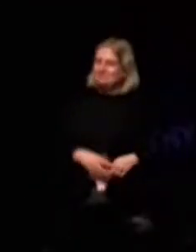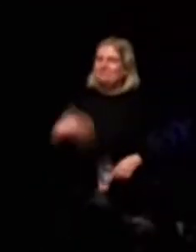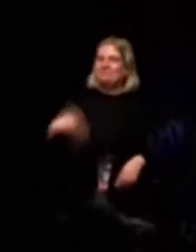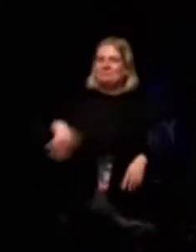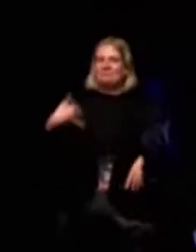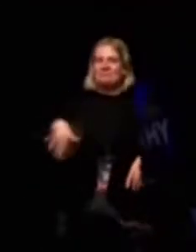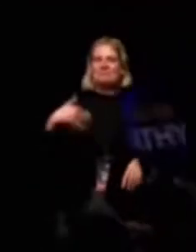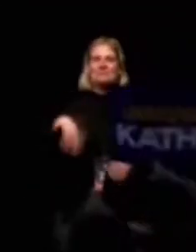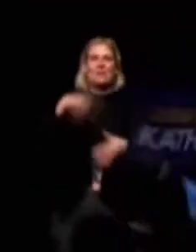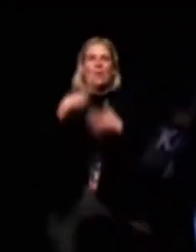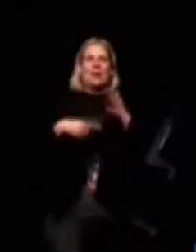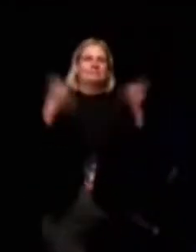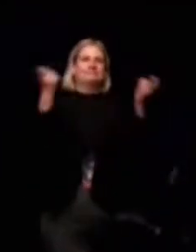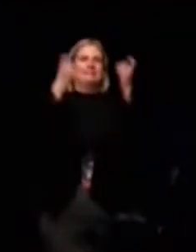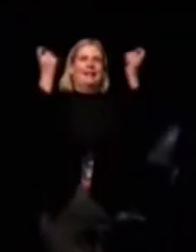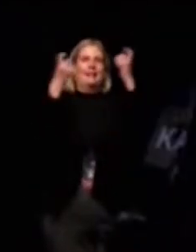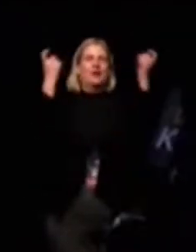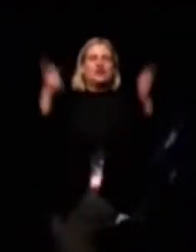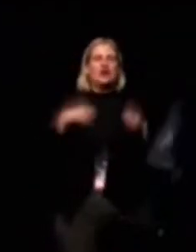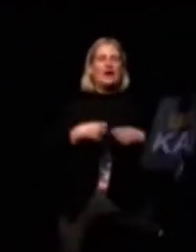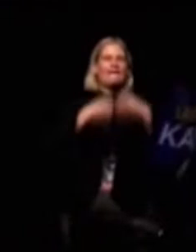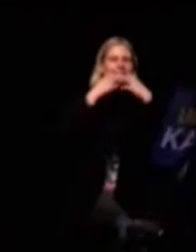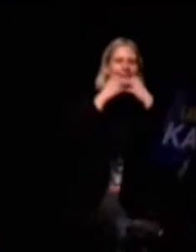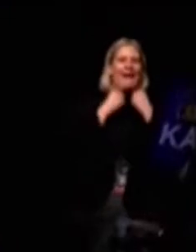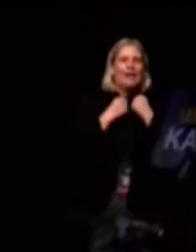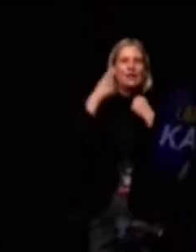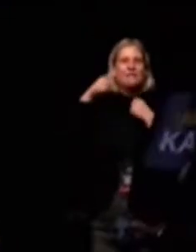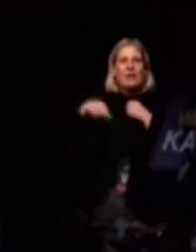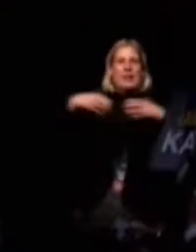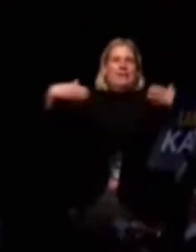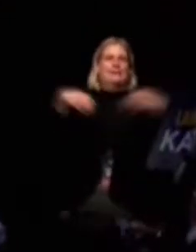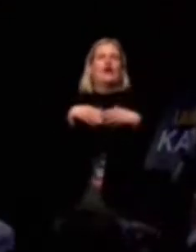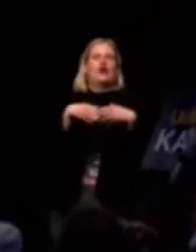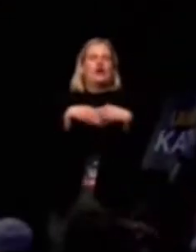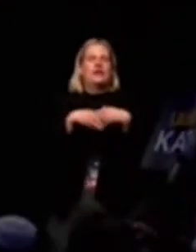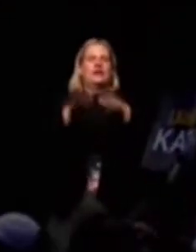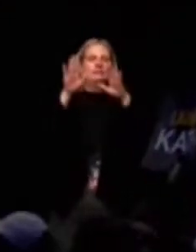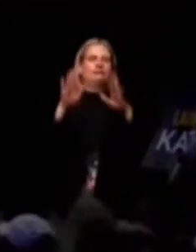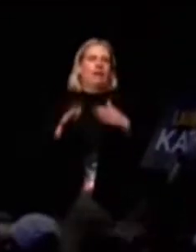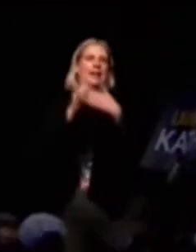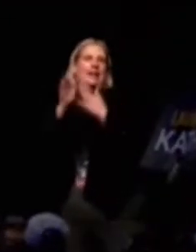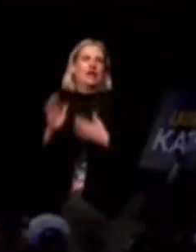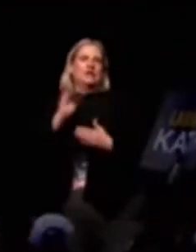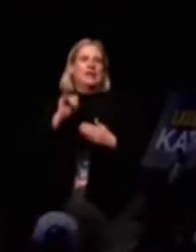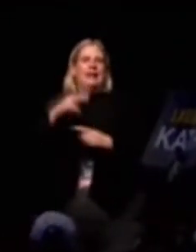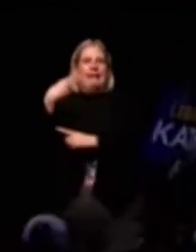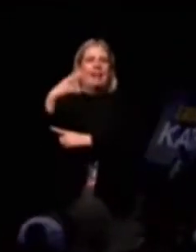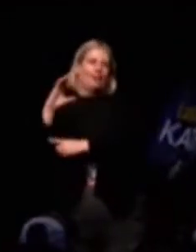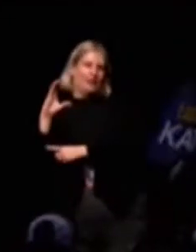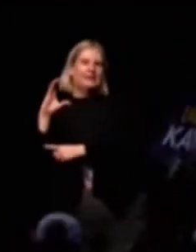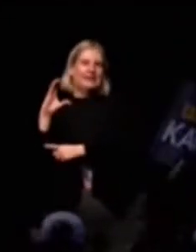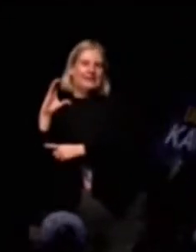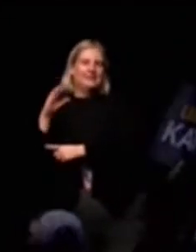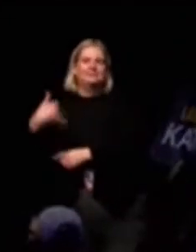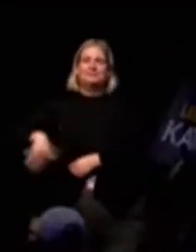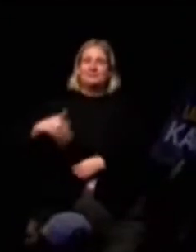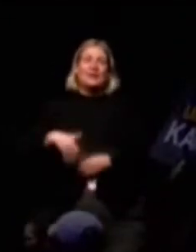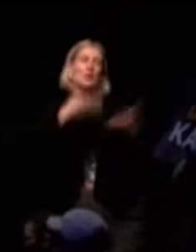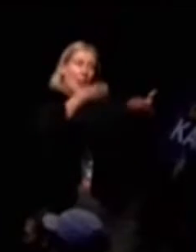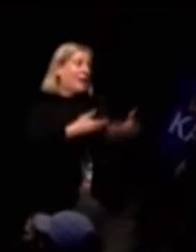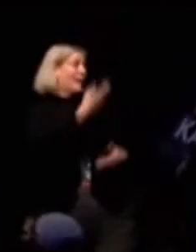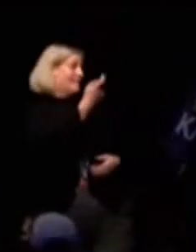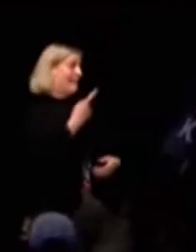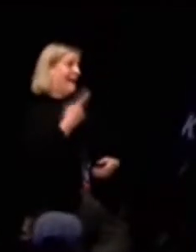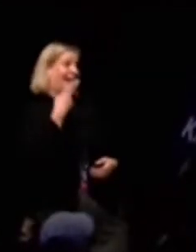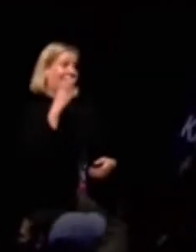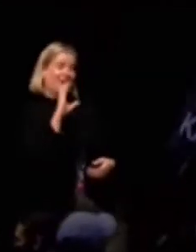What a celebration of our values, our party, and great leaders like Hillary Clinton. Welcome back, Hillary Clinton. It